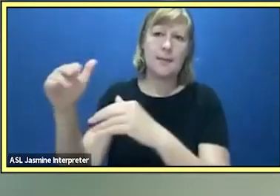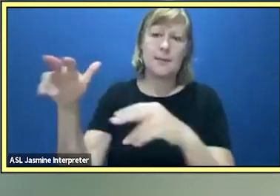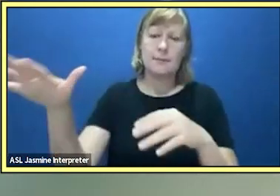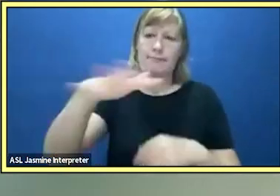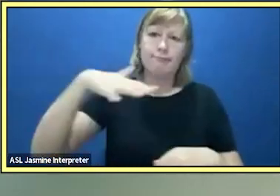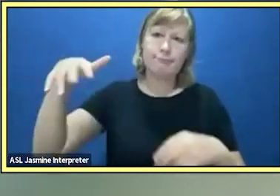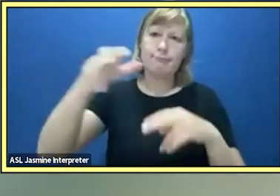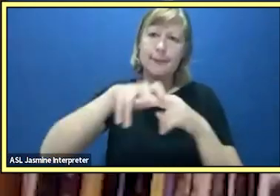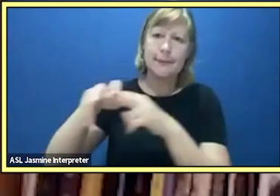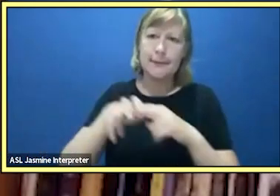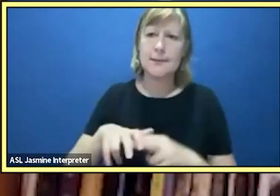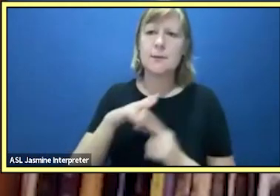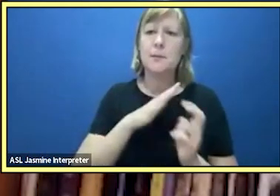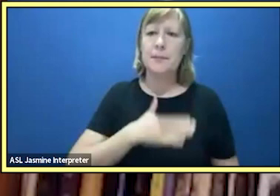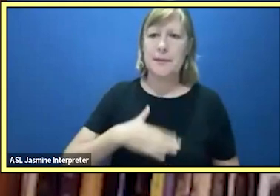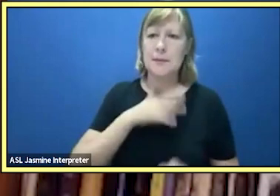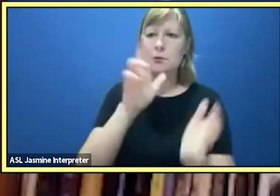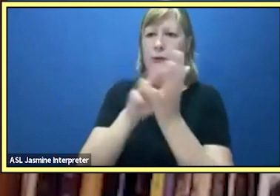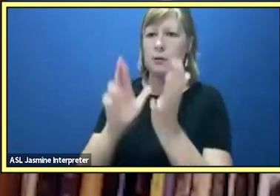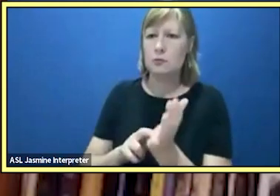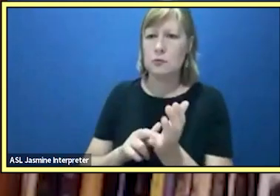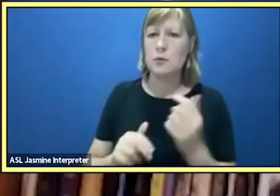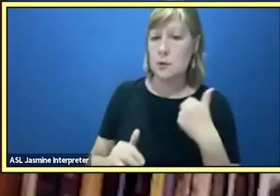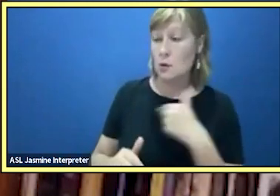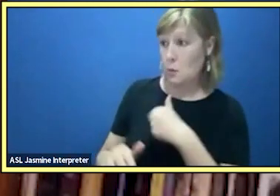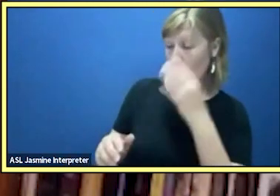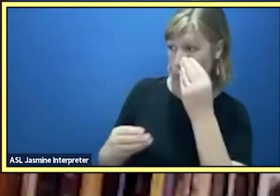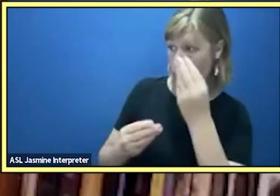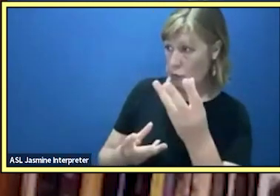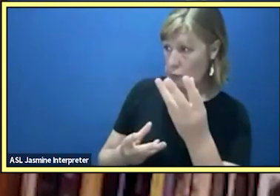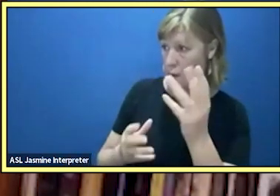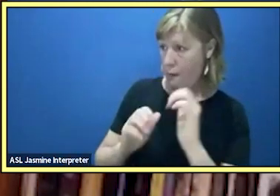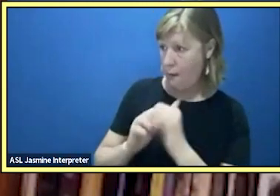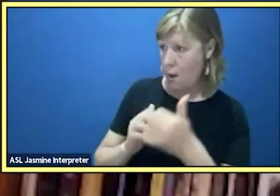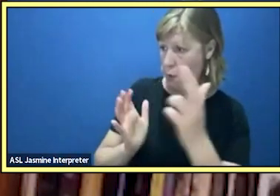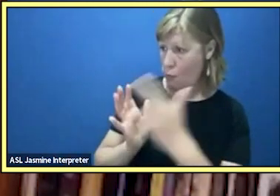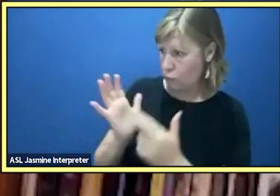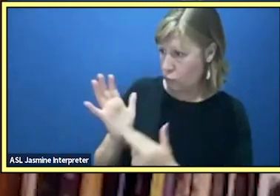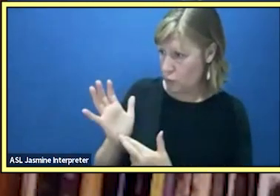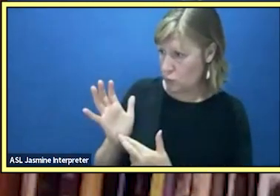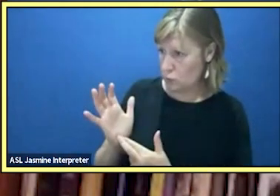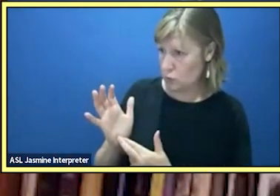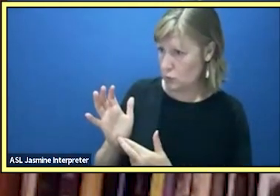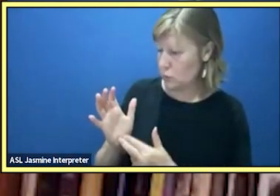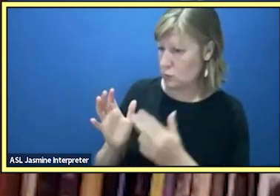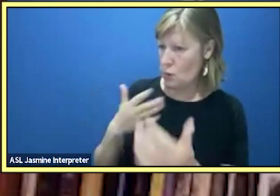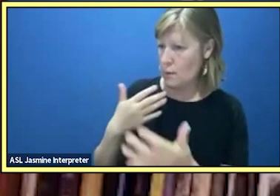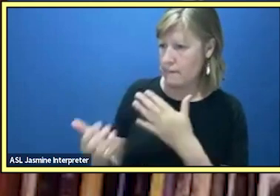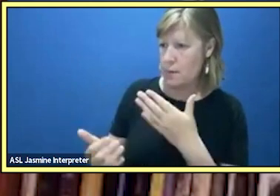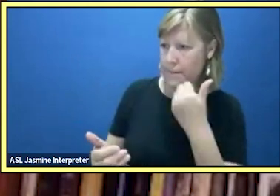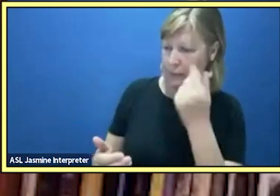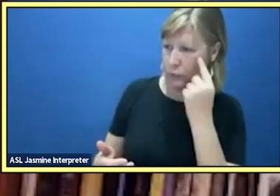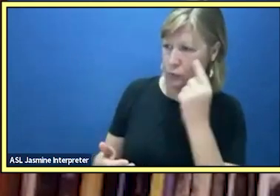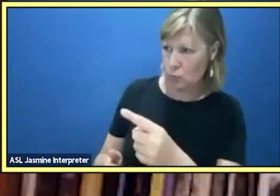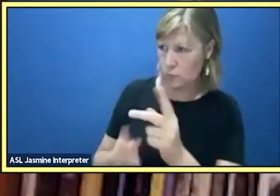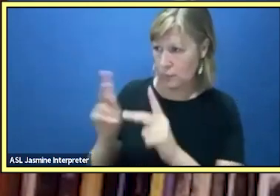And so. And we'll put information about how to register for that. We could put it up with the recording, or we can. Whatever works for you, but people will be able to